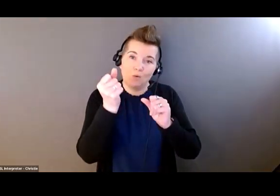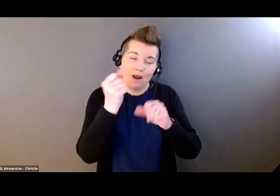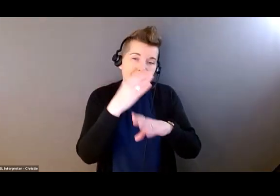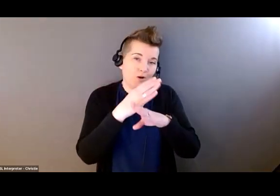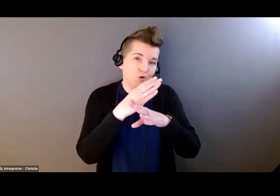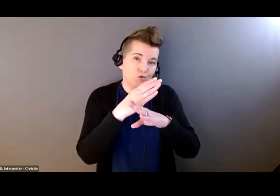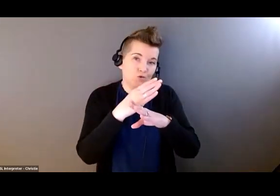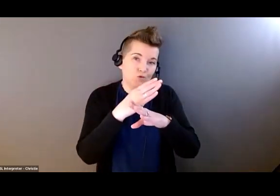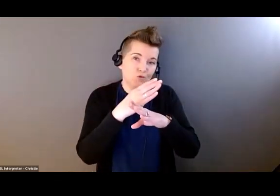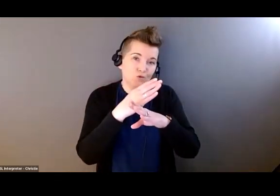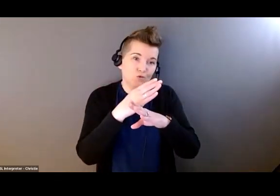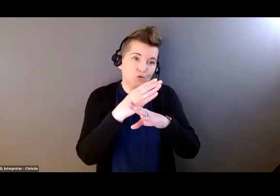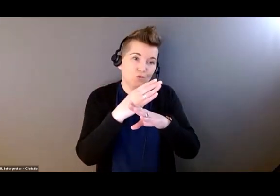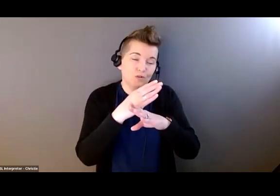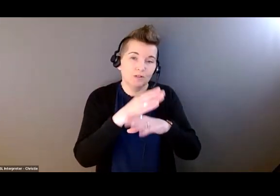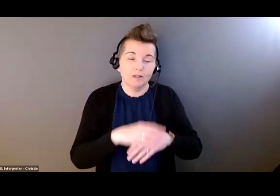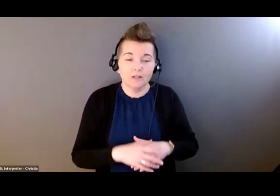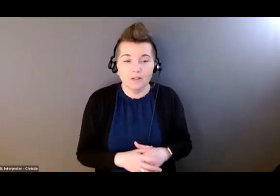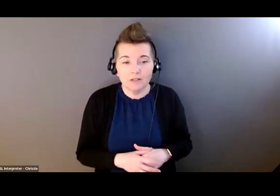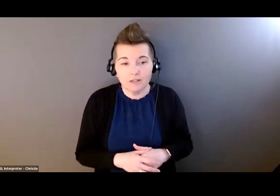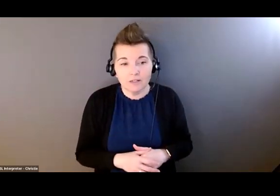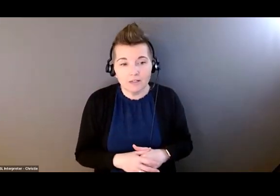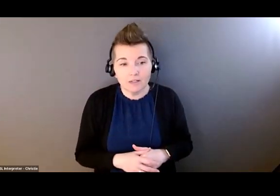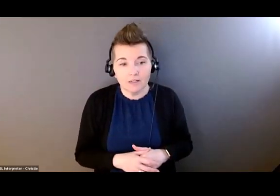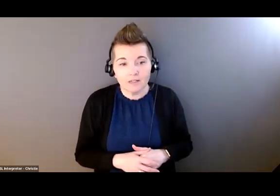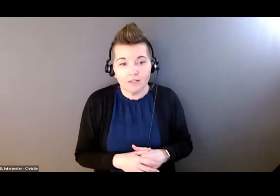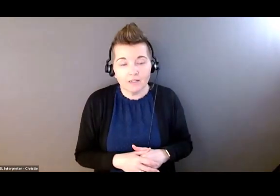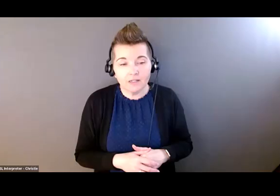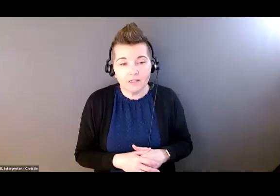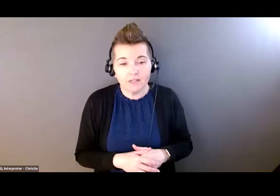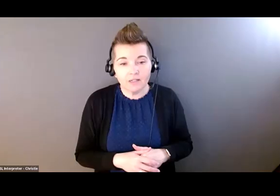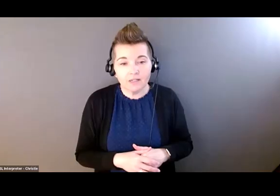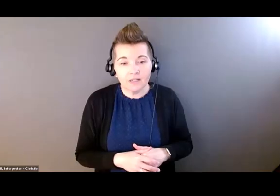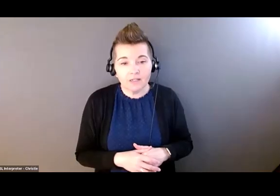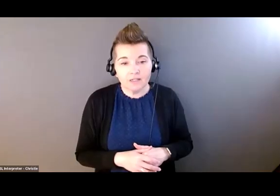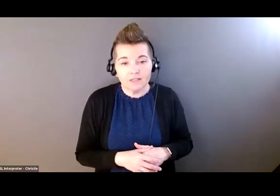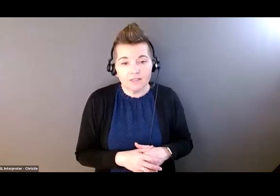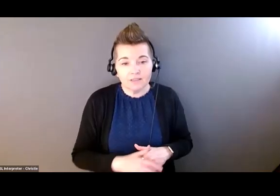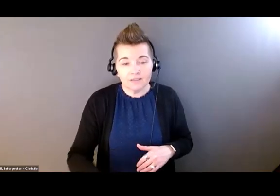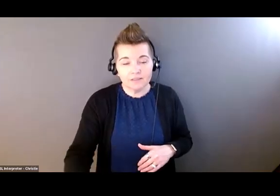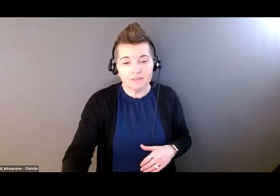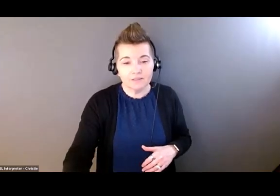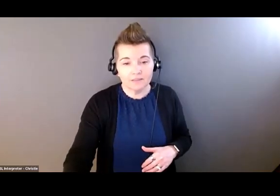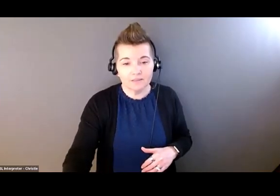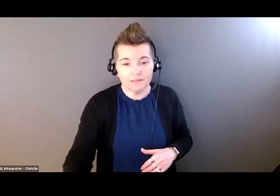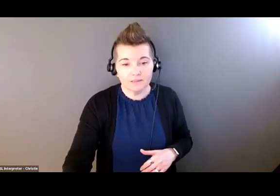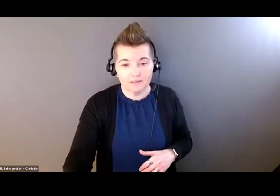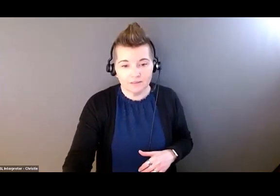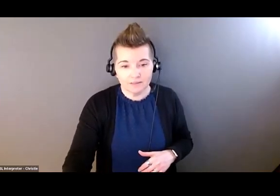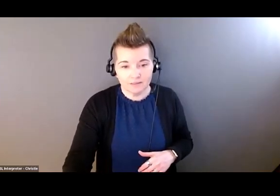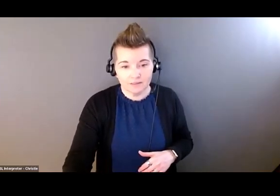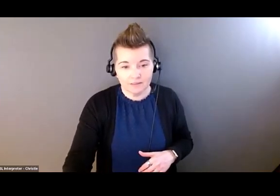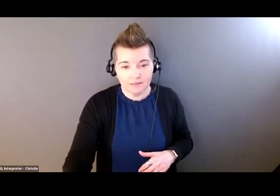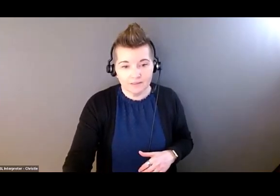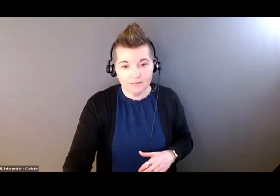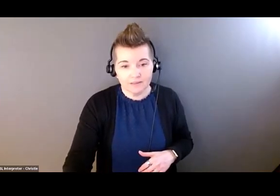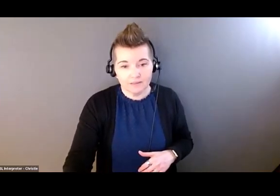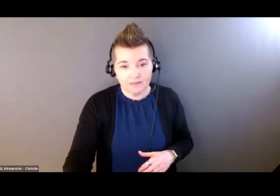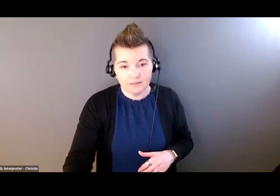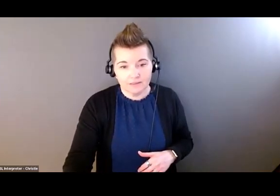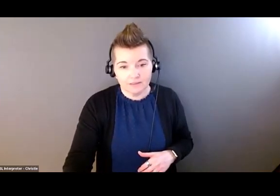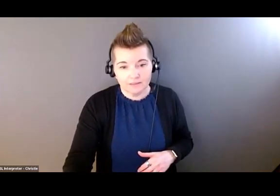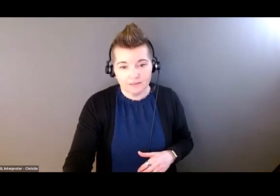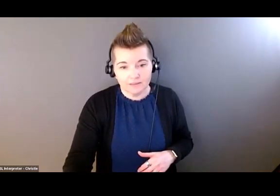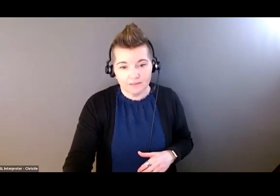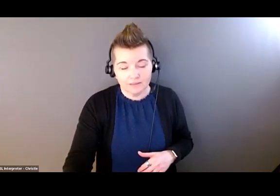often meant something different, right? When we think back to Anne's story and we talked about food insecurity, I think one of